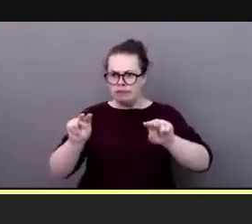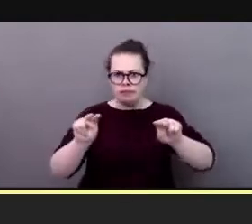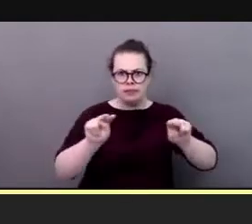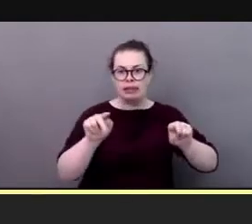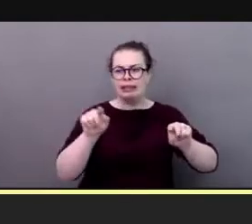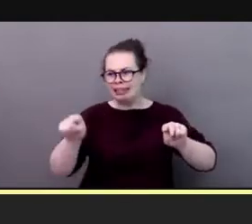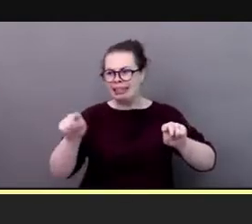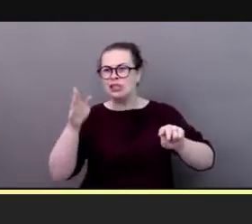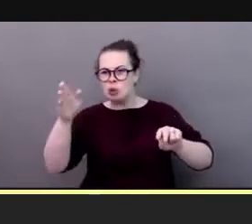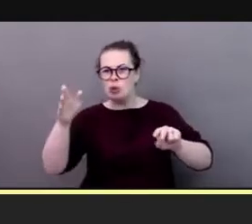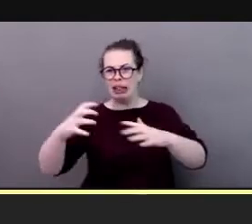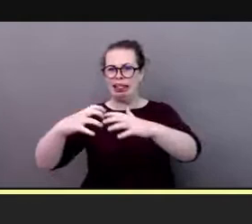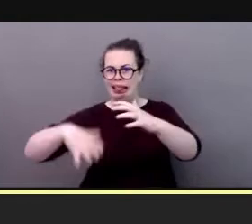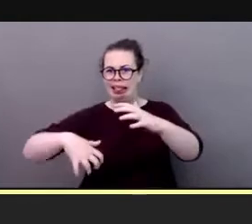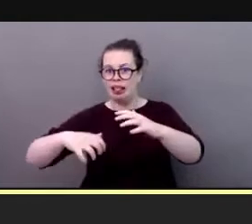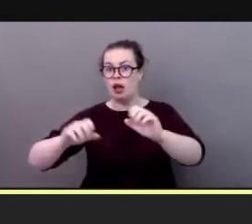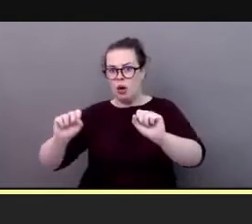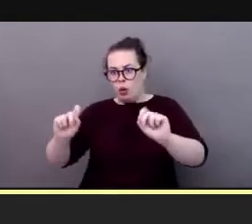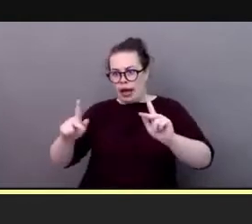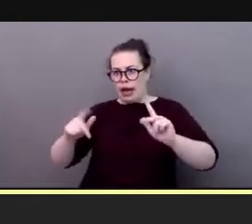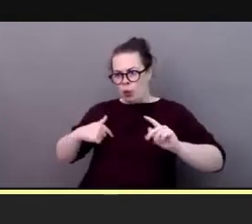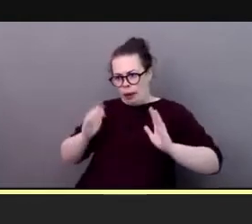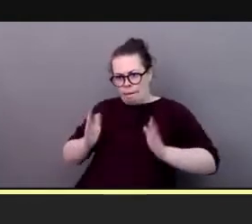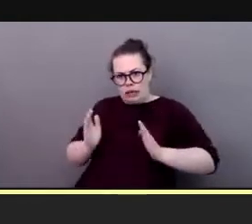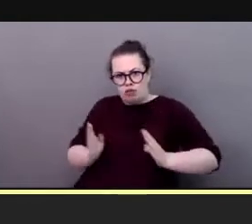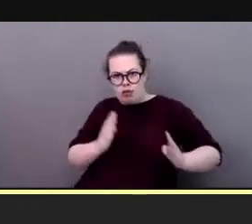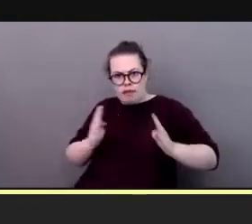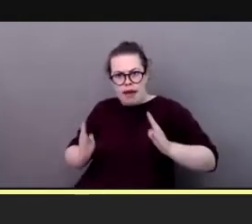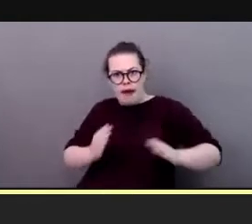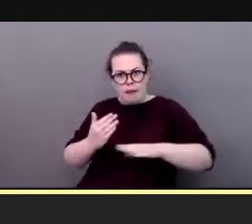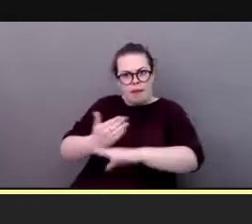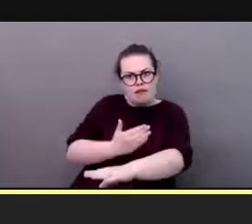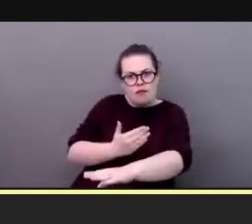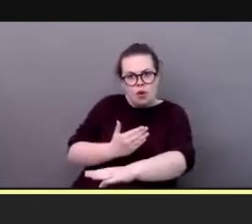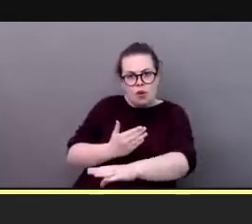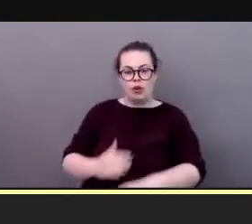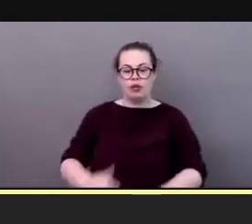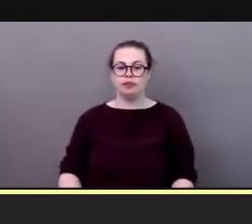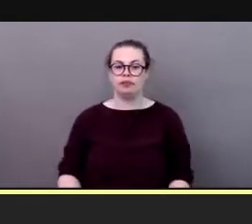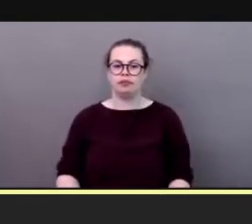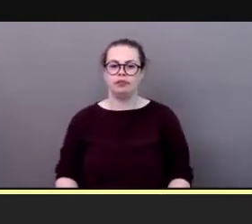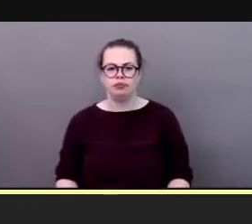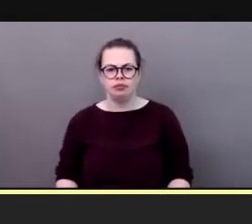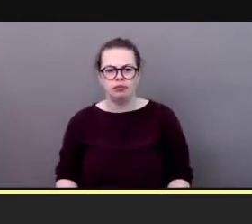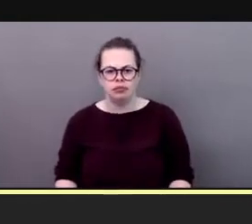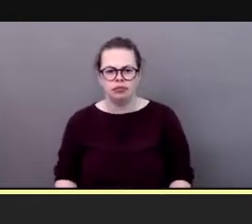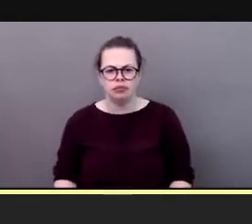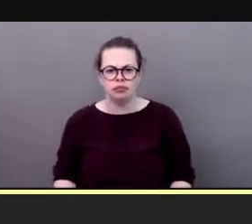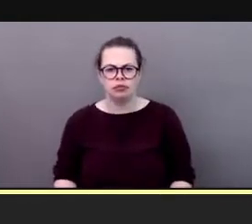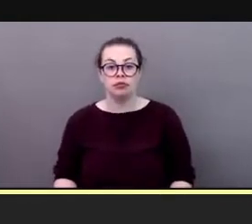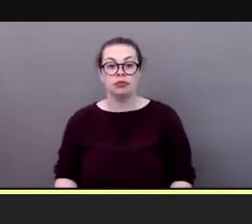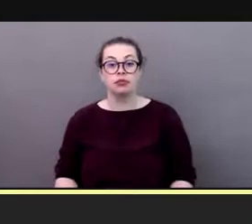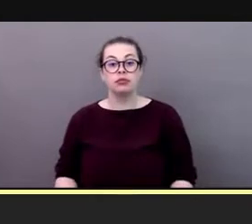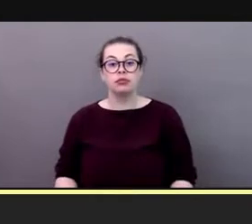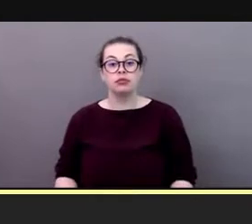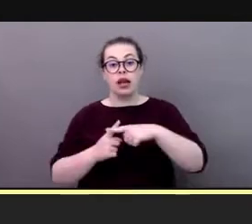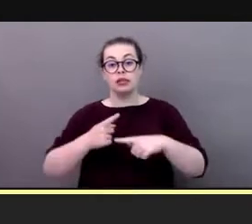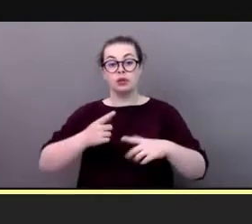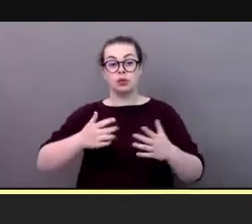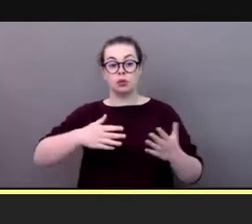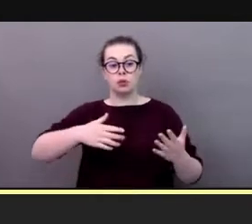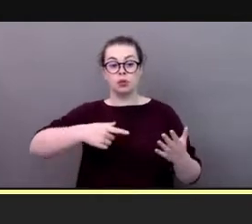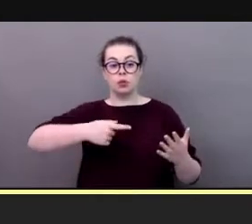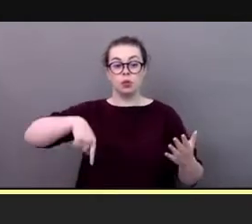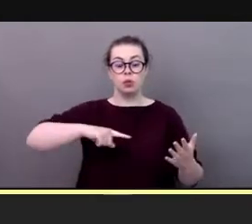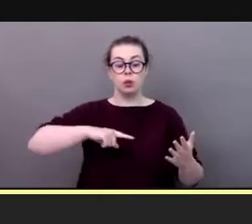linked to preparedness. Anticipatory action is a motto now. And we also need to reduce